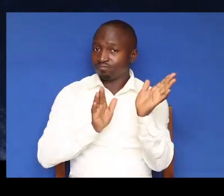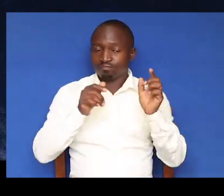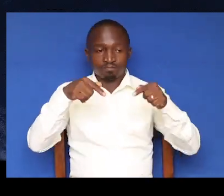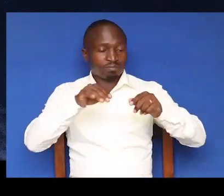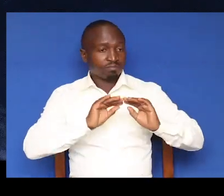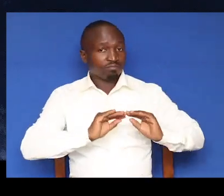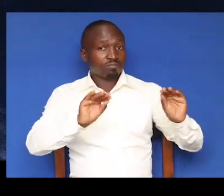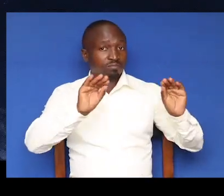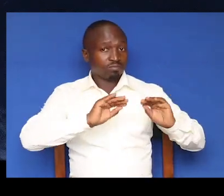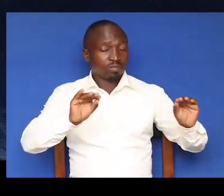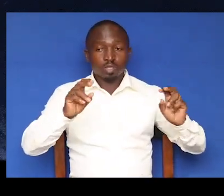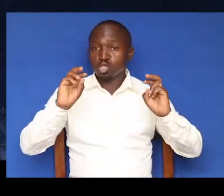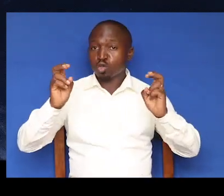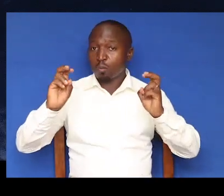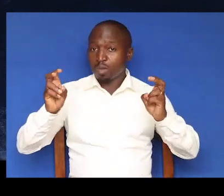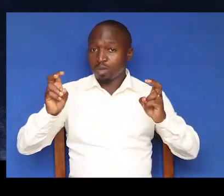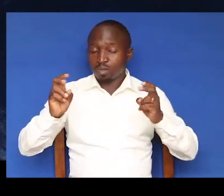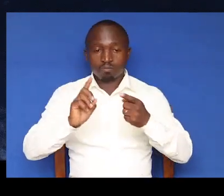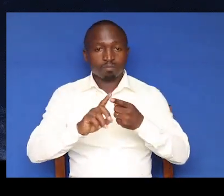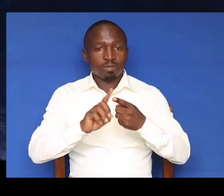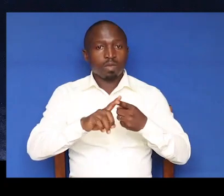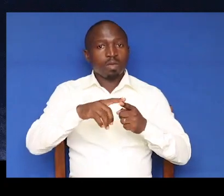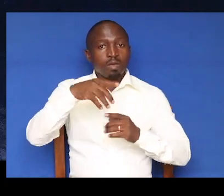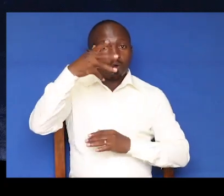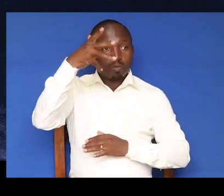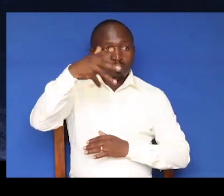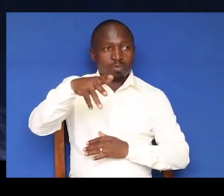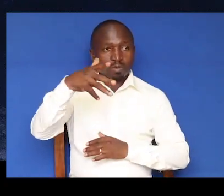to study the topic of water masses.